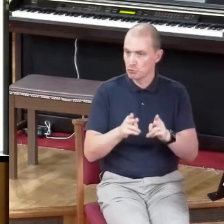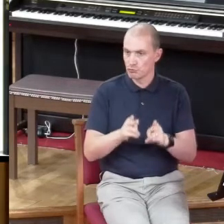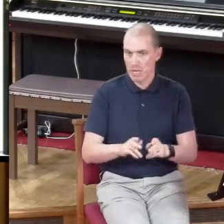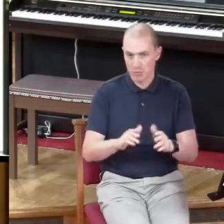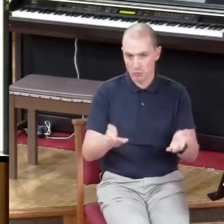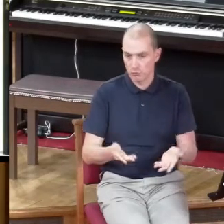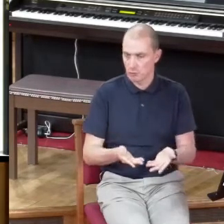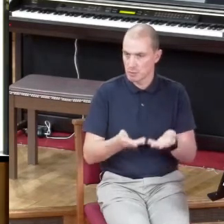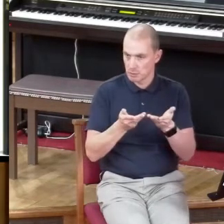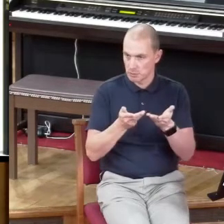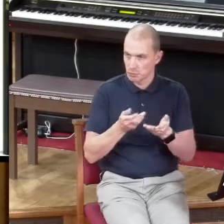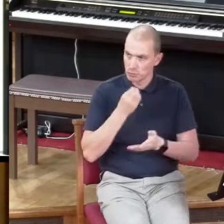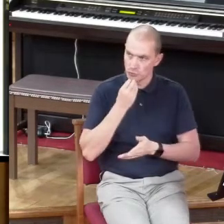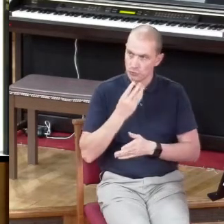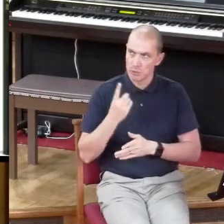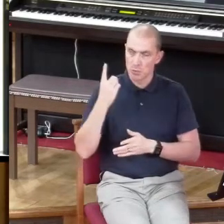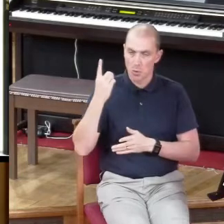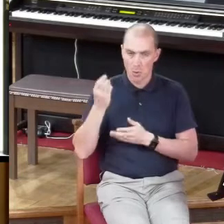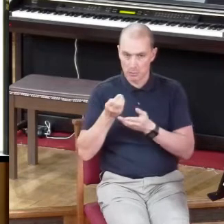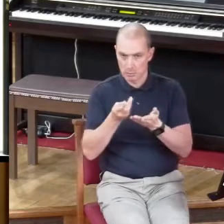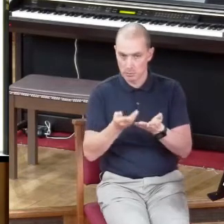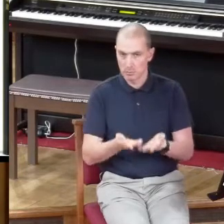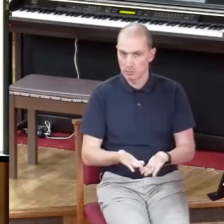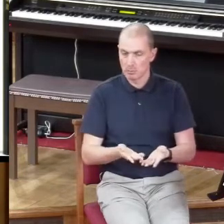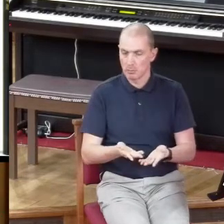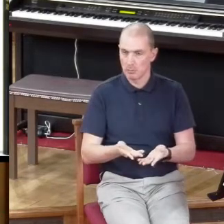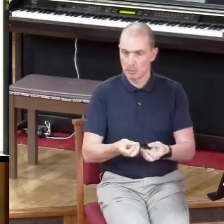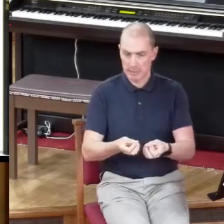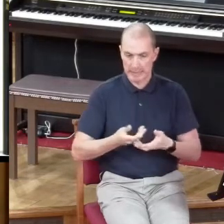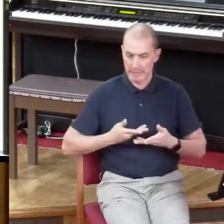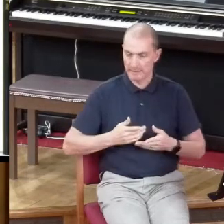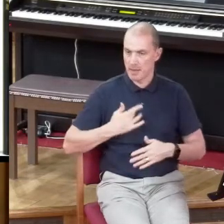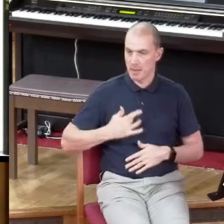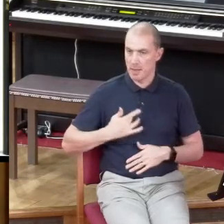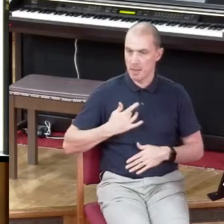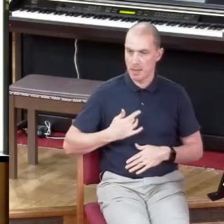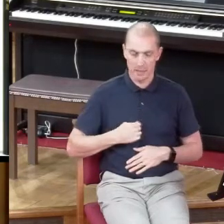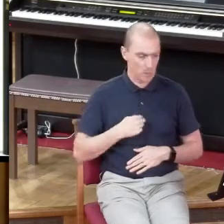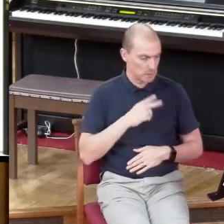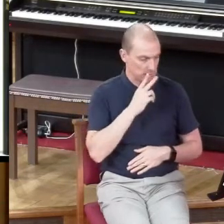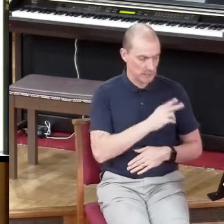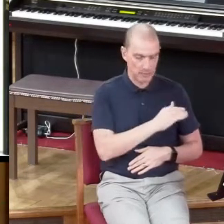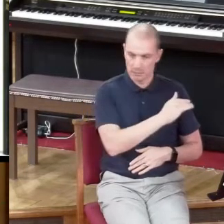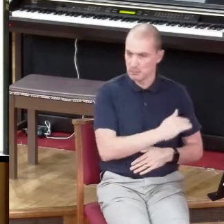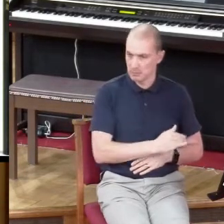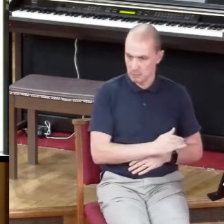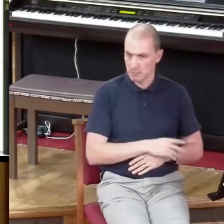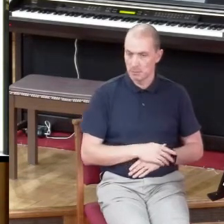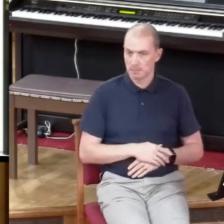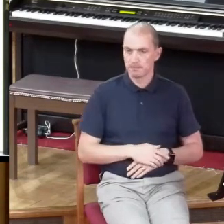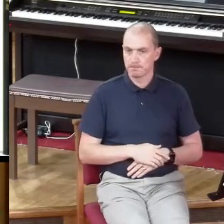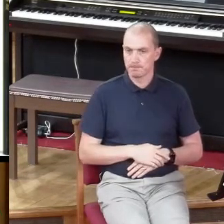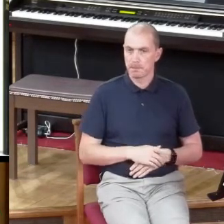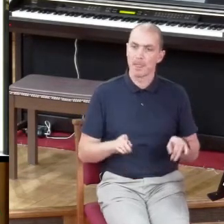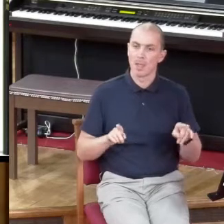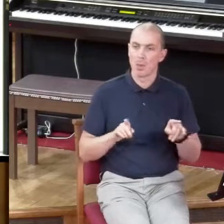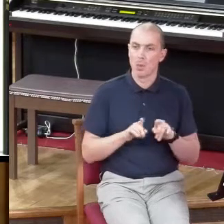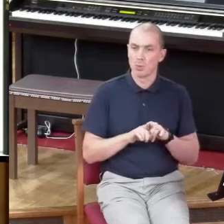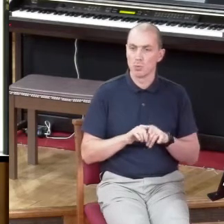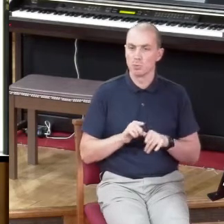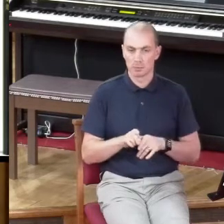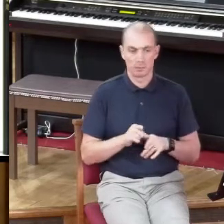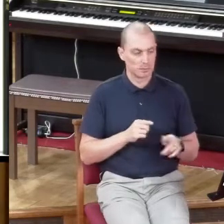brings us life. So we see it there in this very letter we're reading. But we see it also in, for instance,